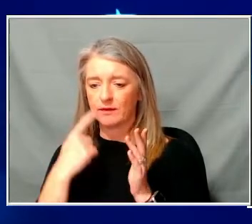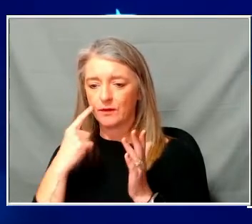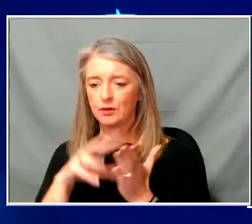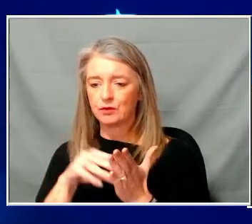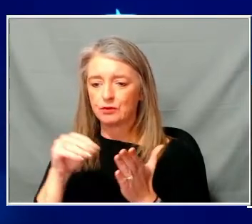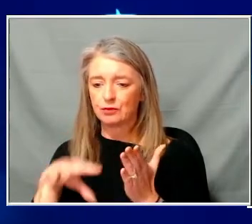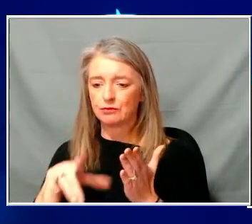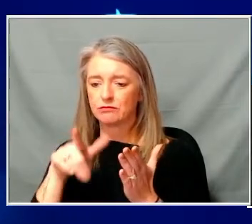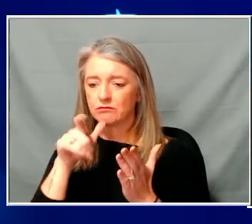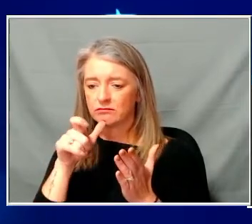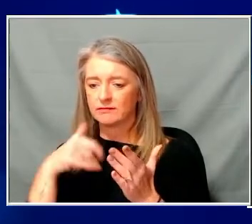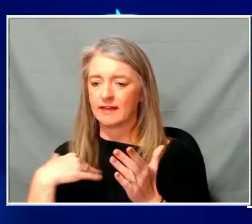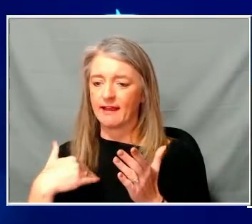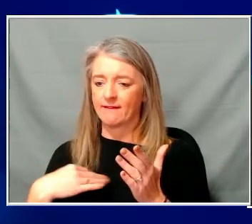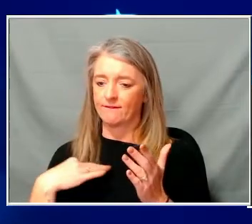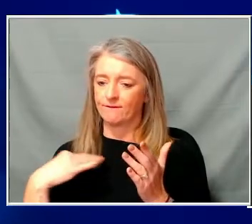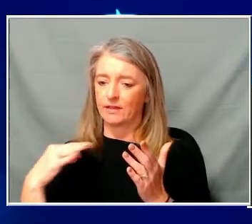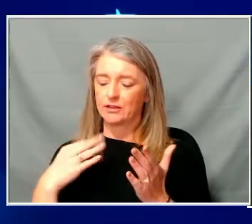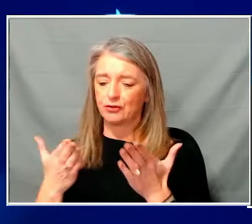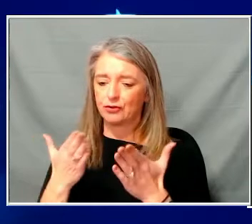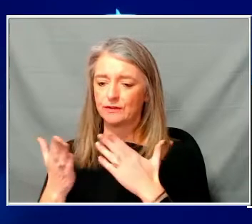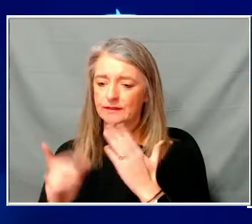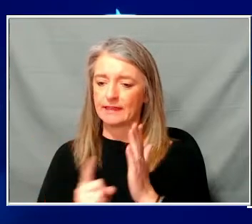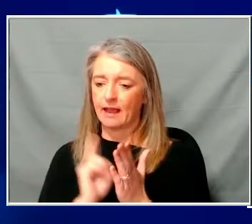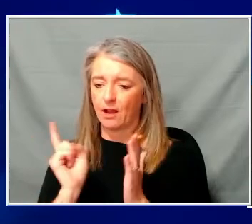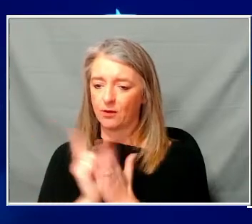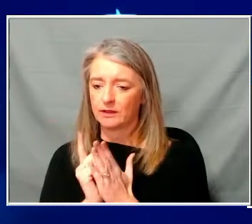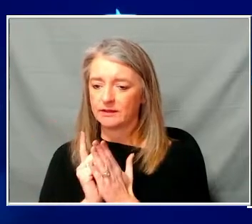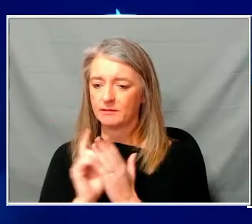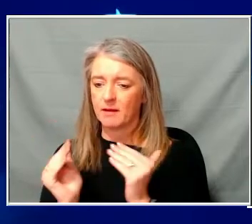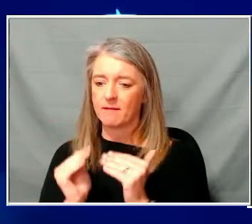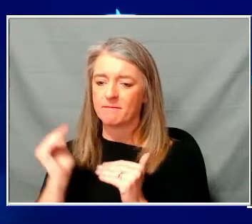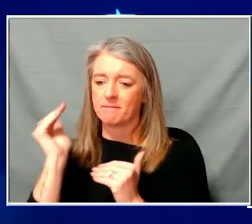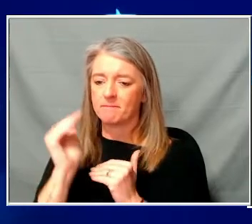to have volunteer service hours. But I think above that,